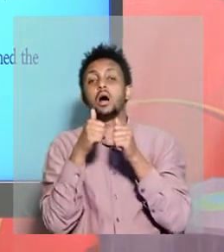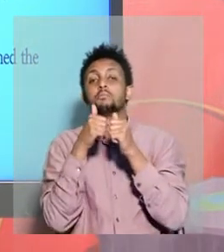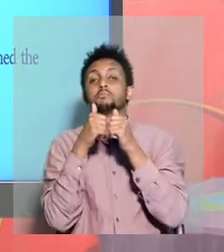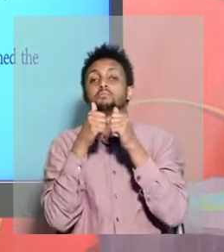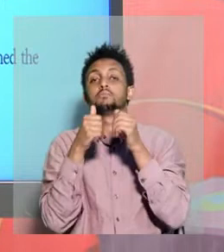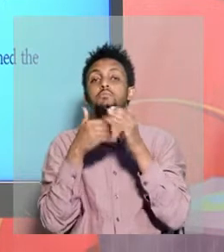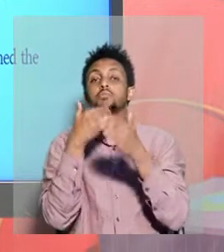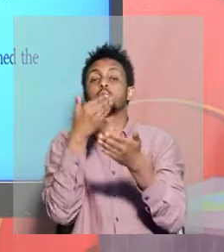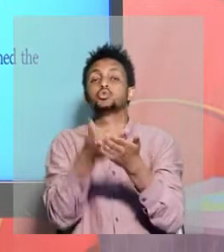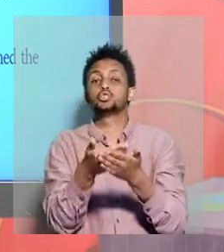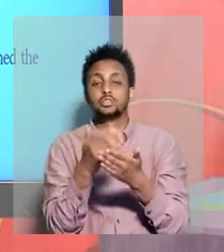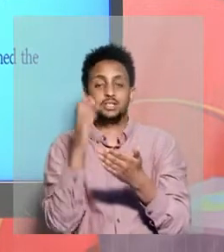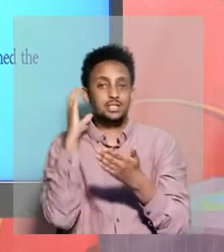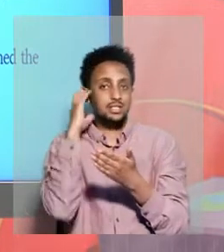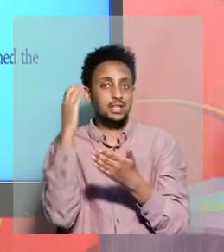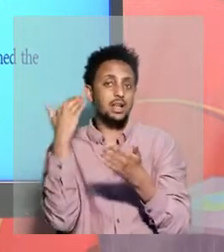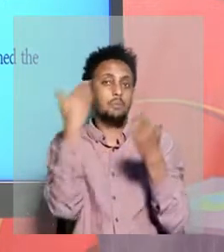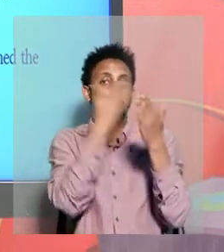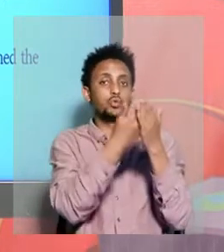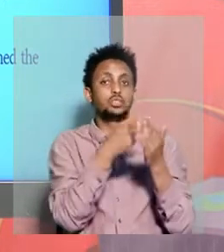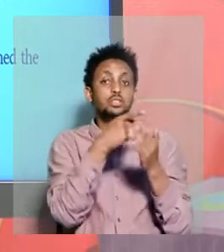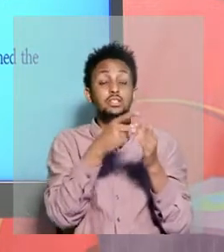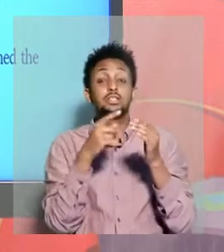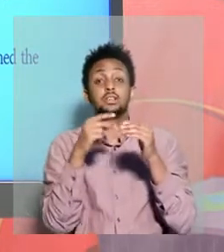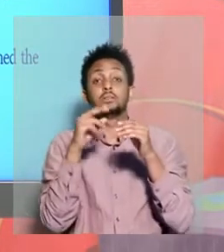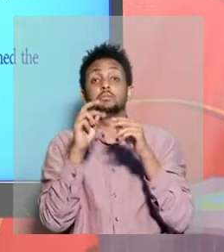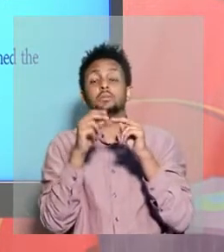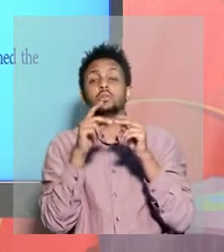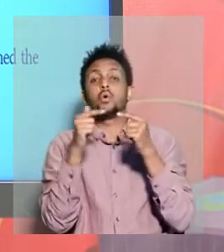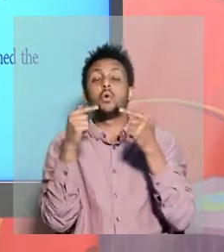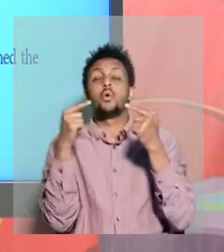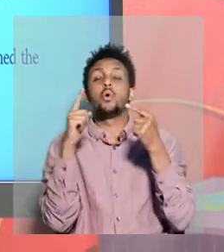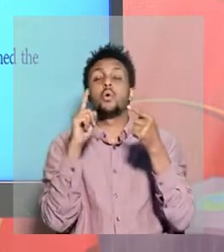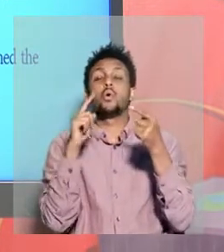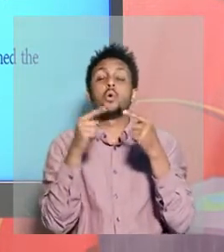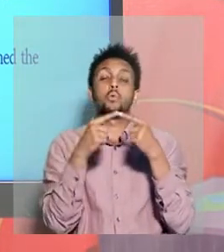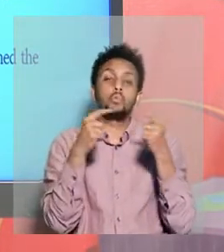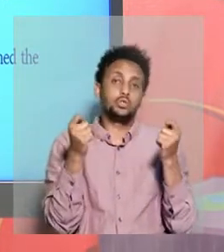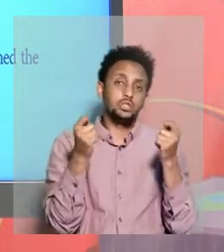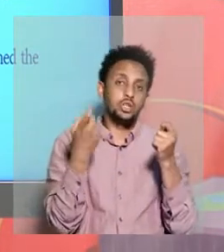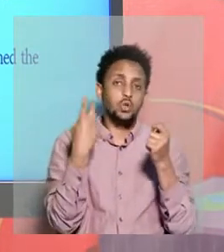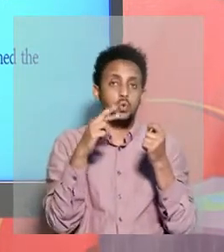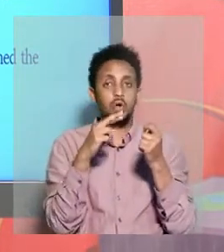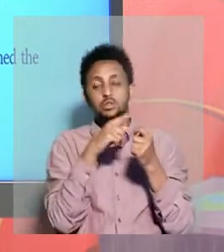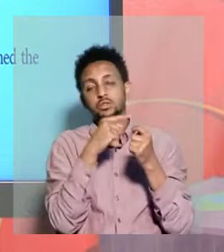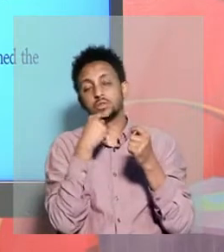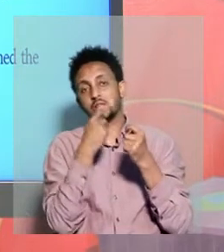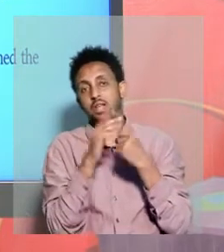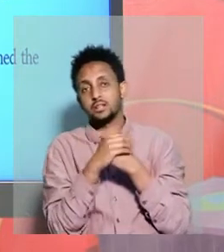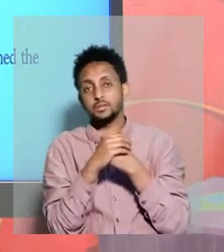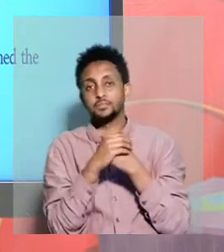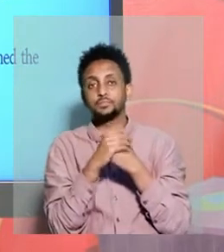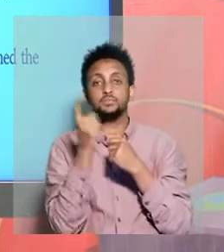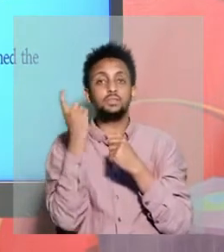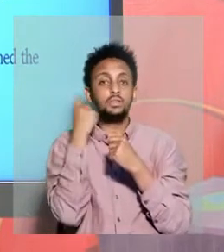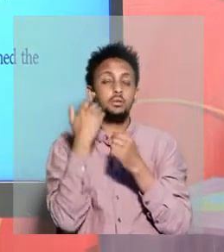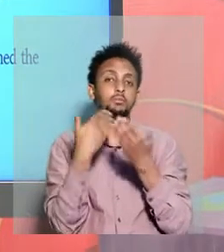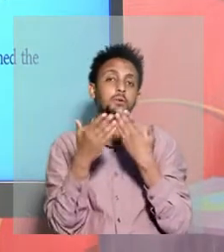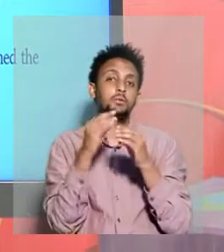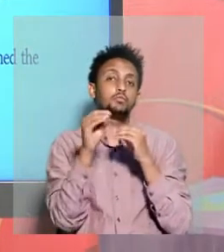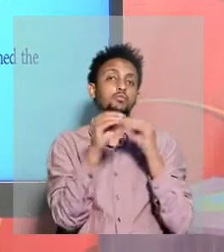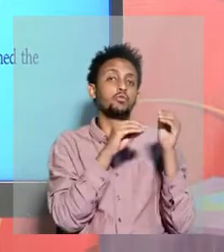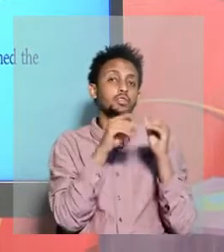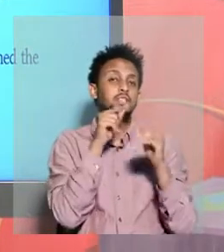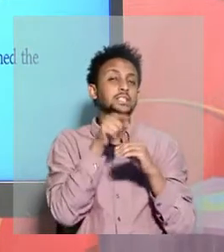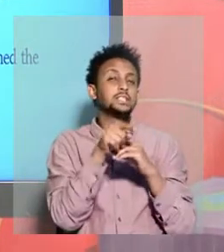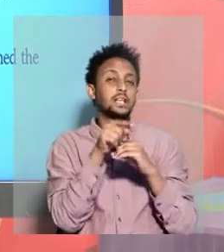case. The other is receding case. Both might be moving oppositely, or one object stands there and the listener might move.